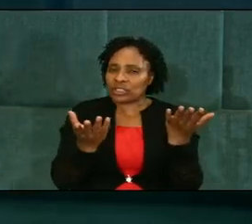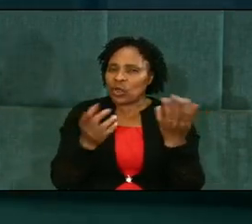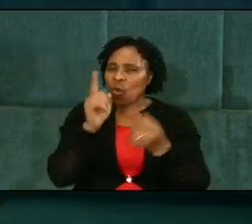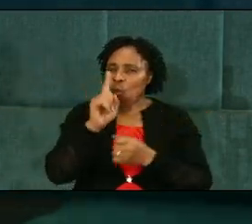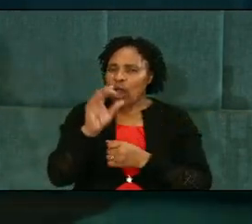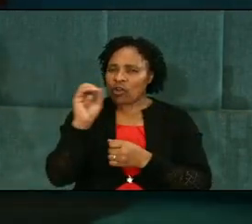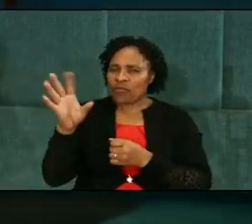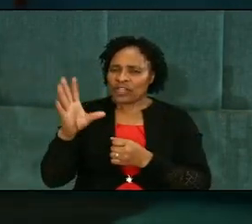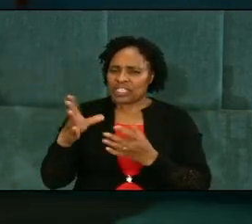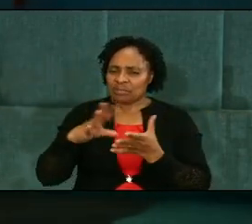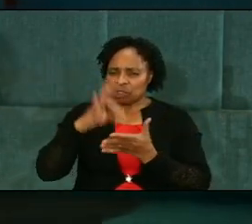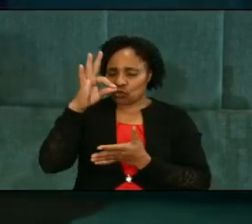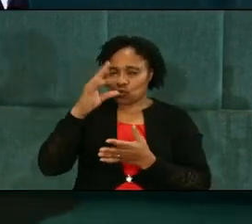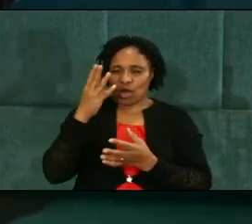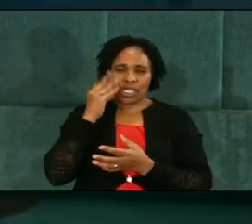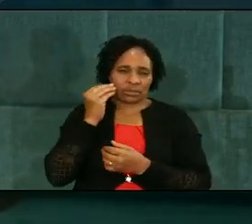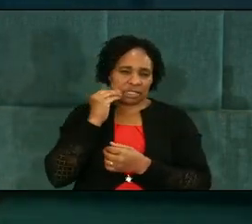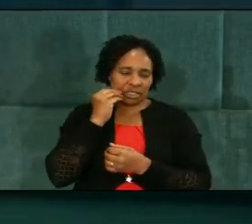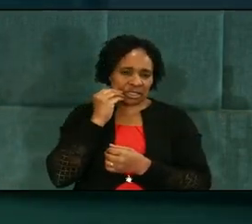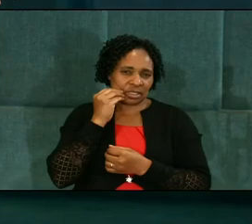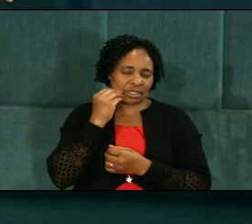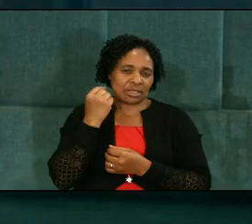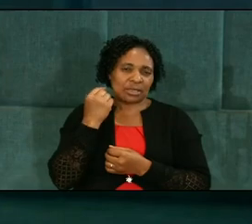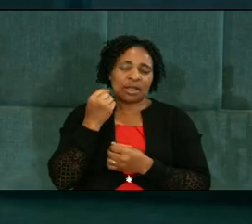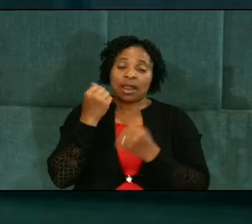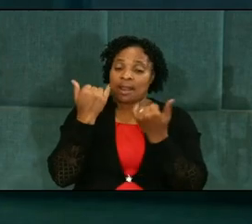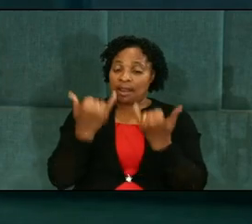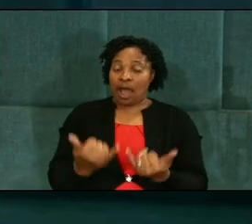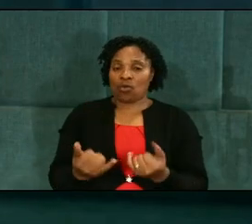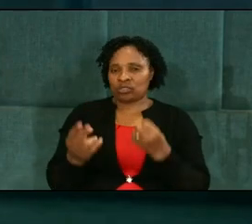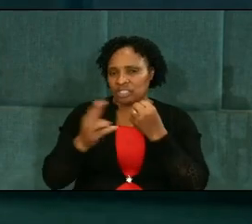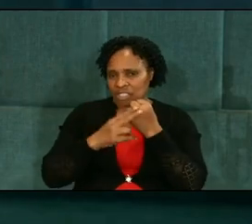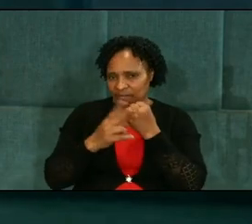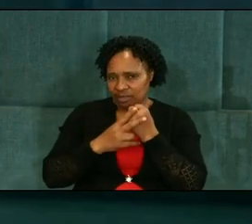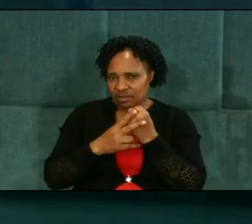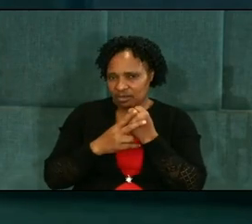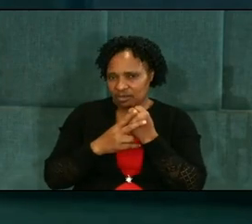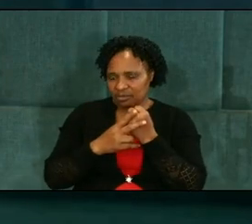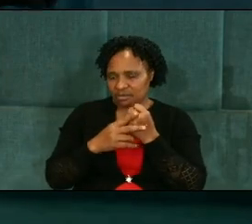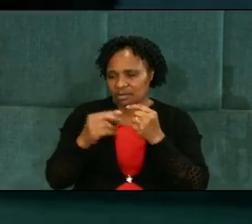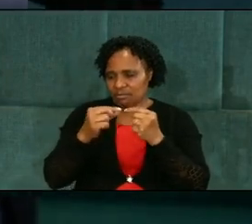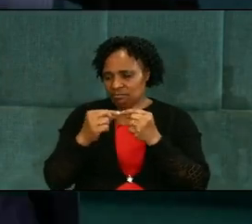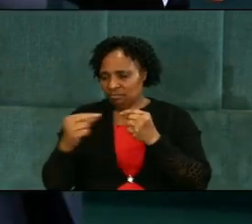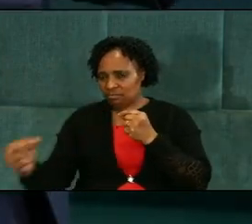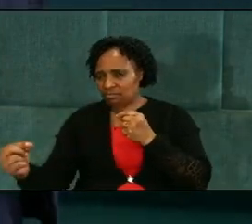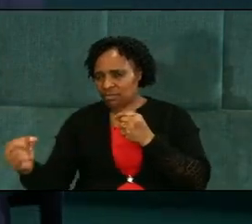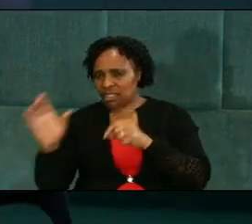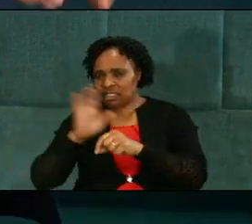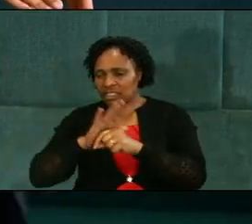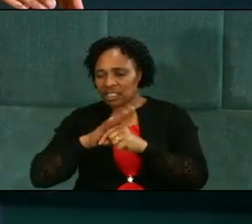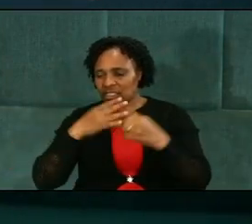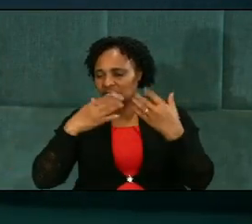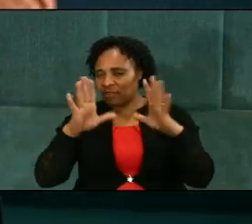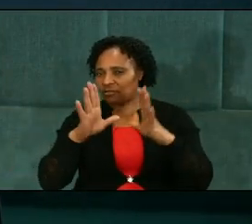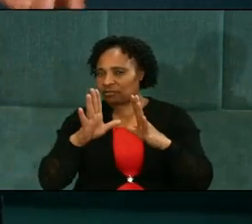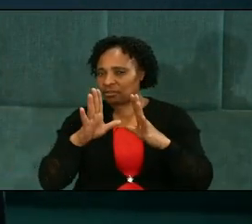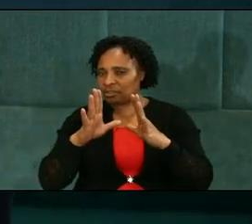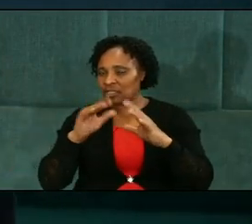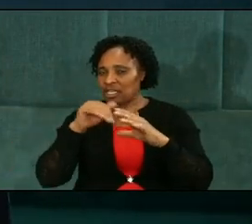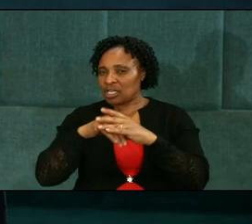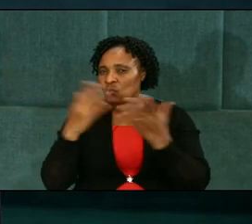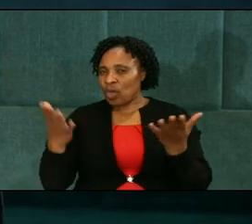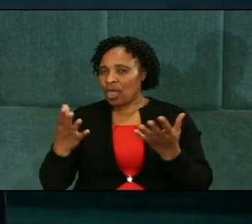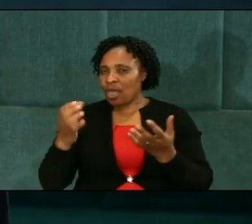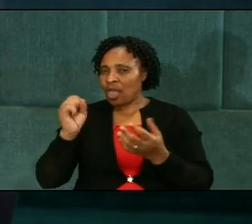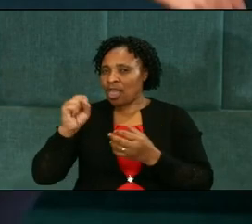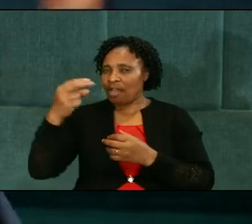spiritual experiences. There are seven. So for that time period, Jesus left at Ephesus,